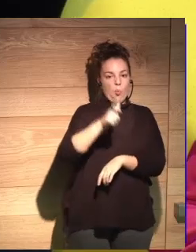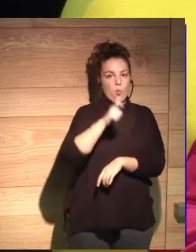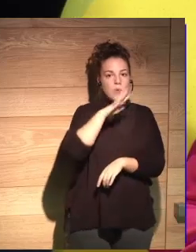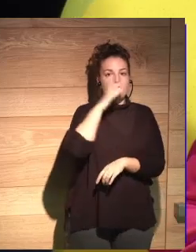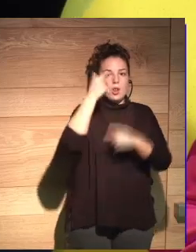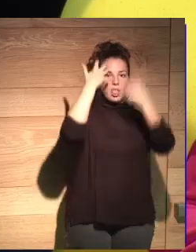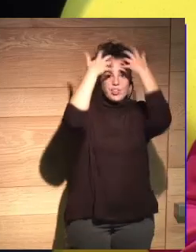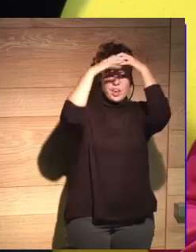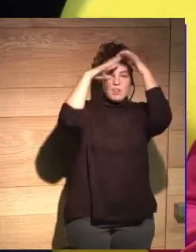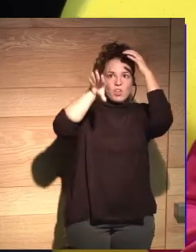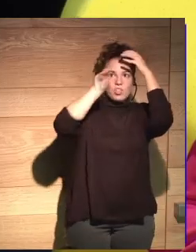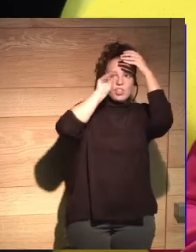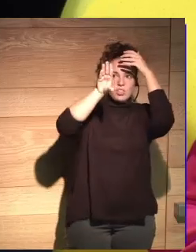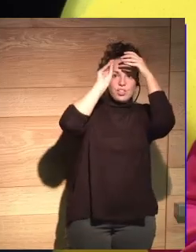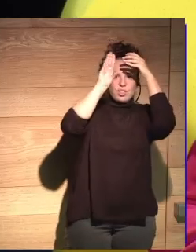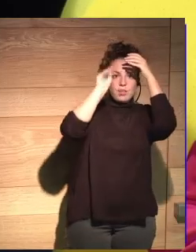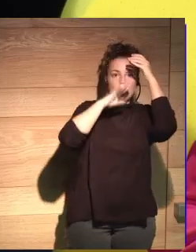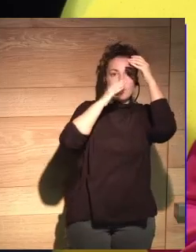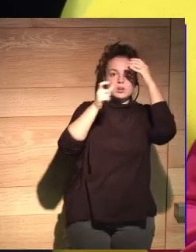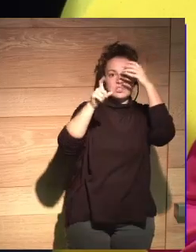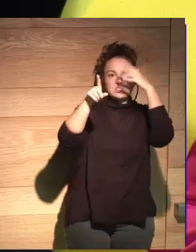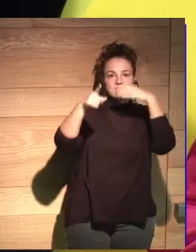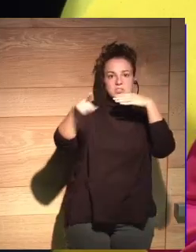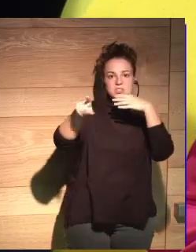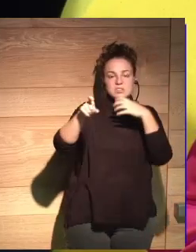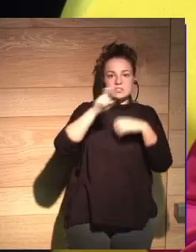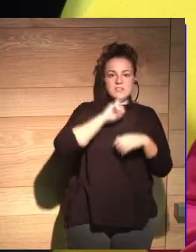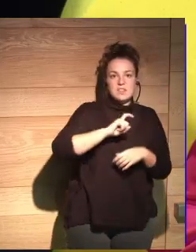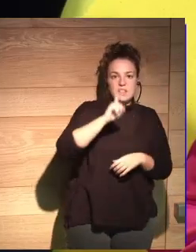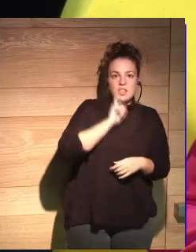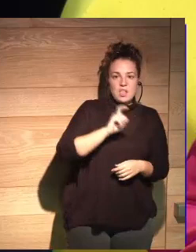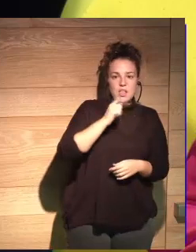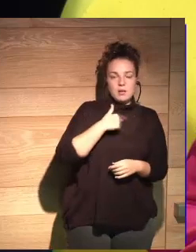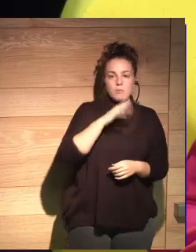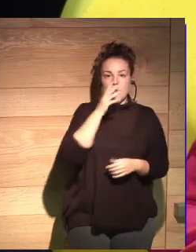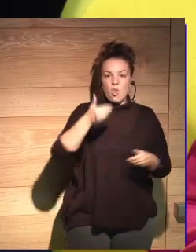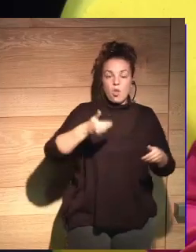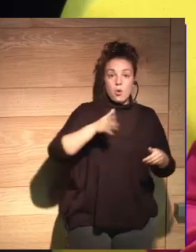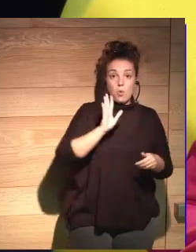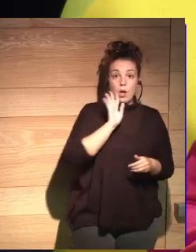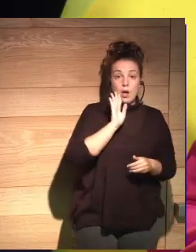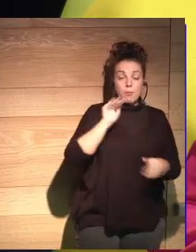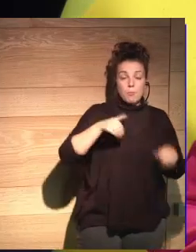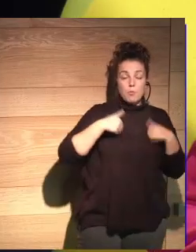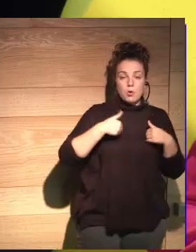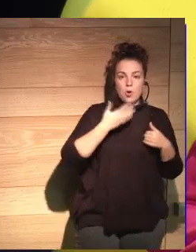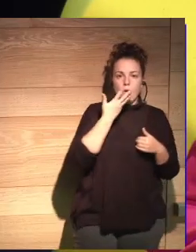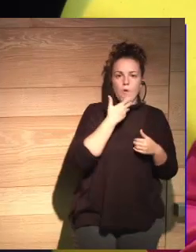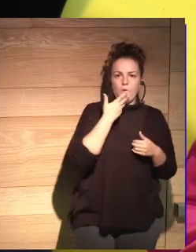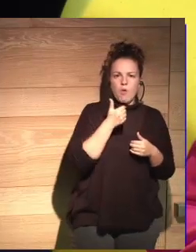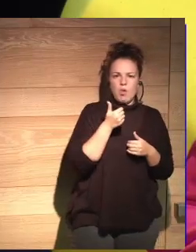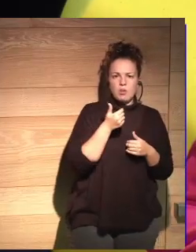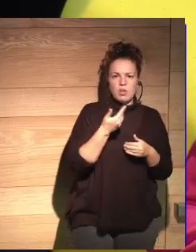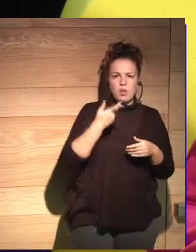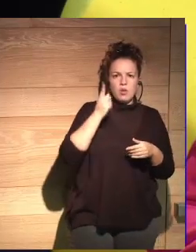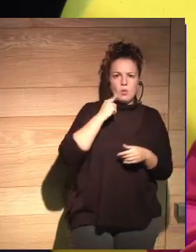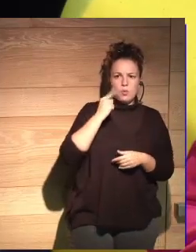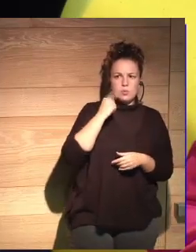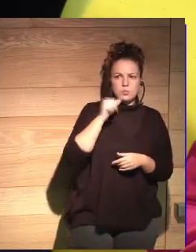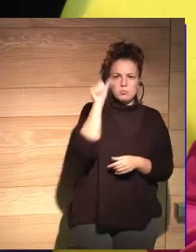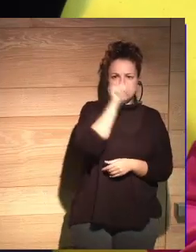weeks to handle the new color. So there is a fair bit of training, but I do think we can get much more senses.